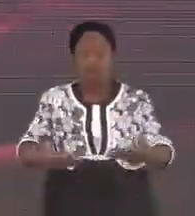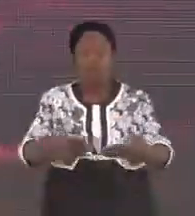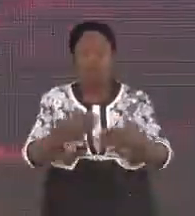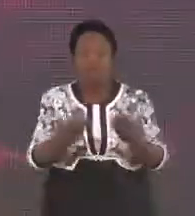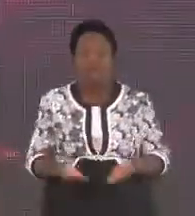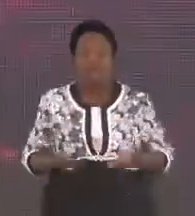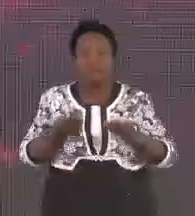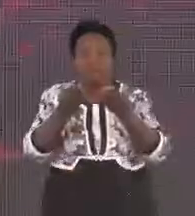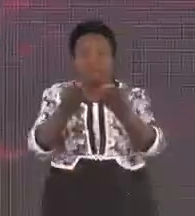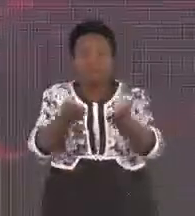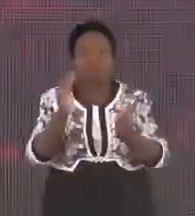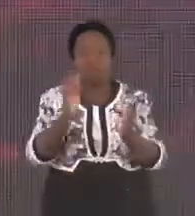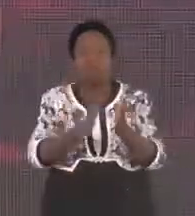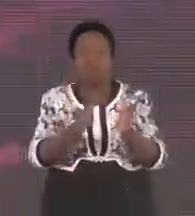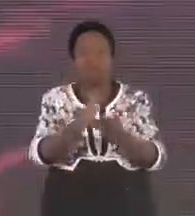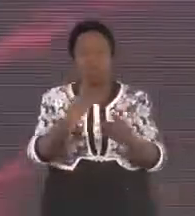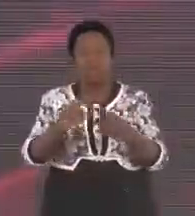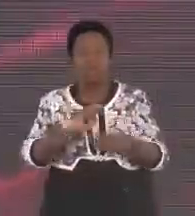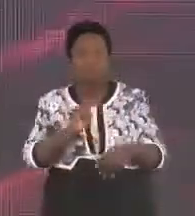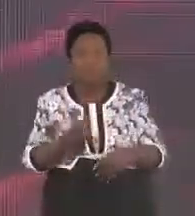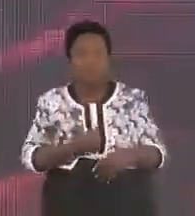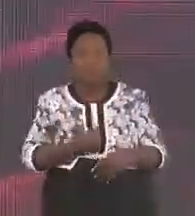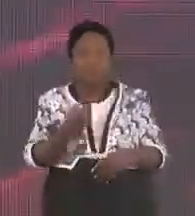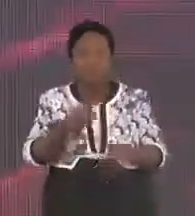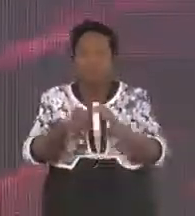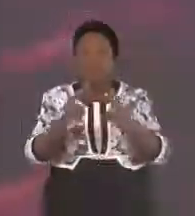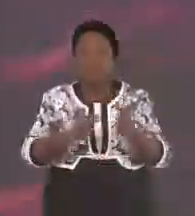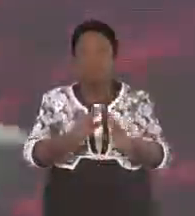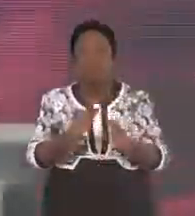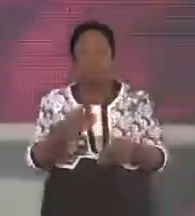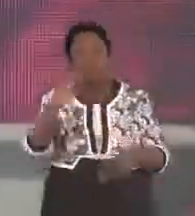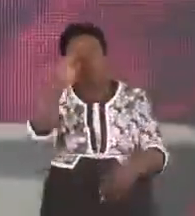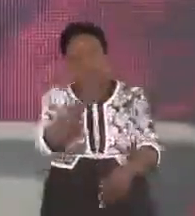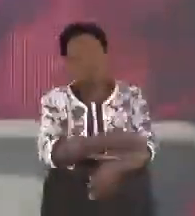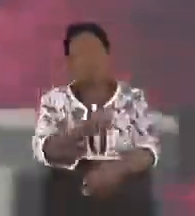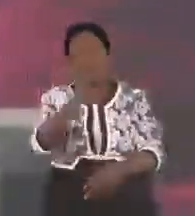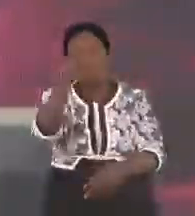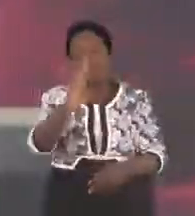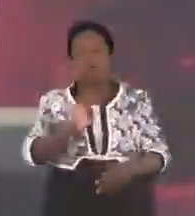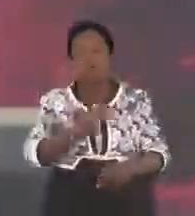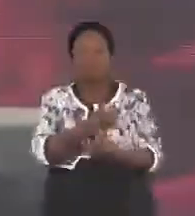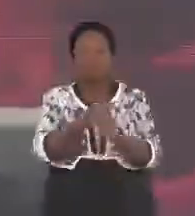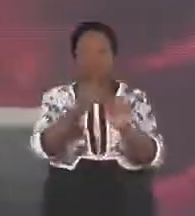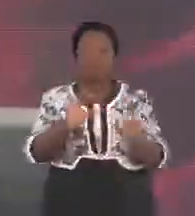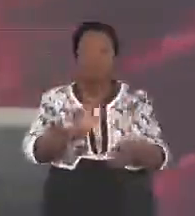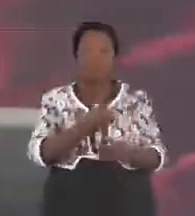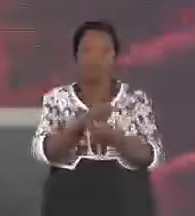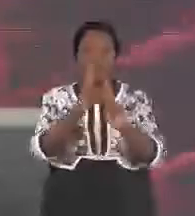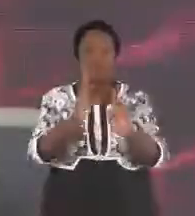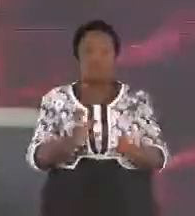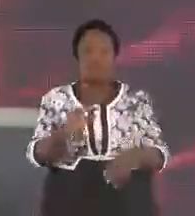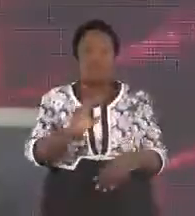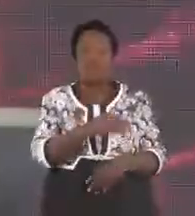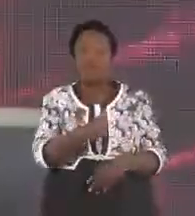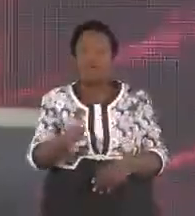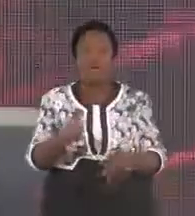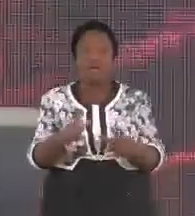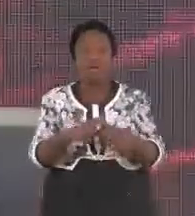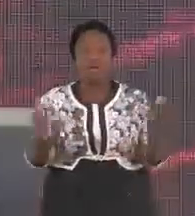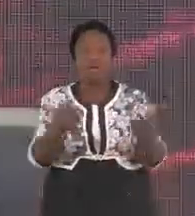us, the very Son of God, a Savior, a Redeemer, a great